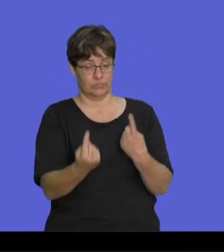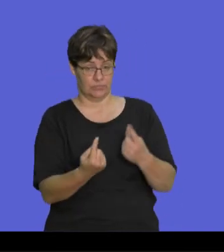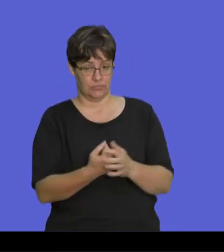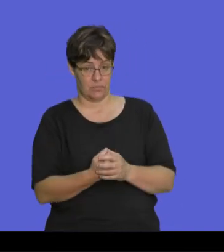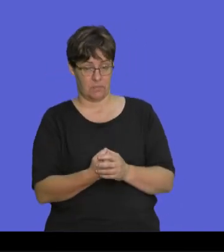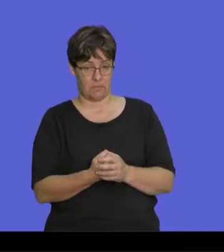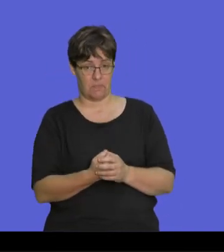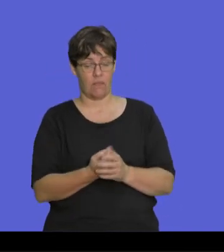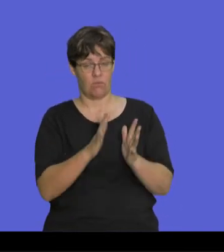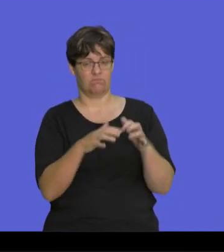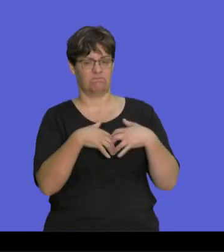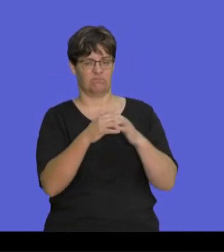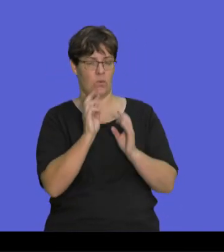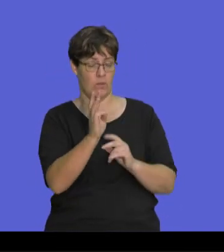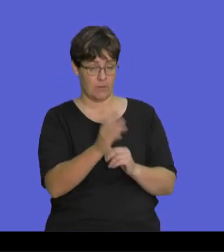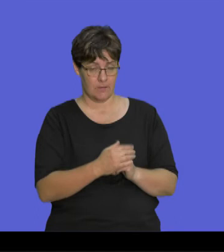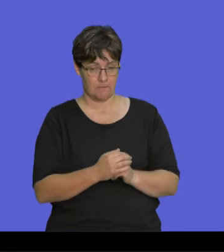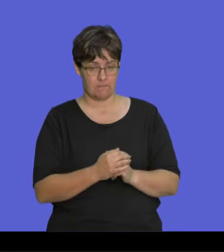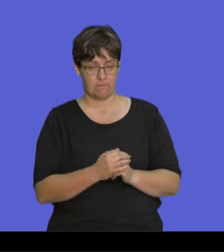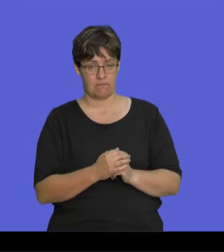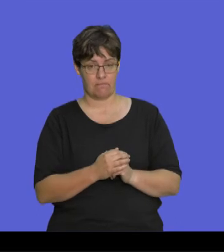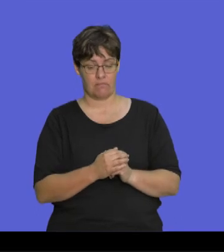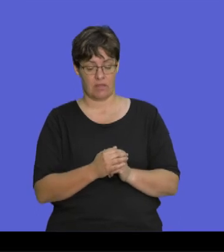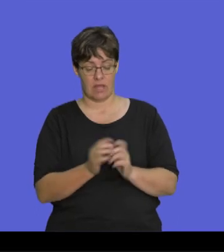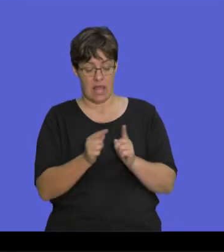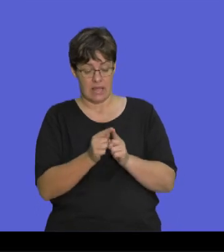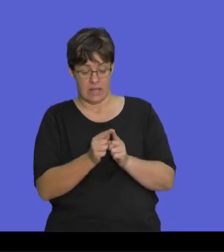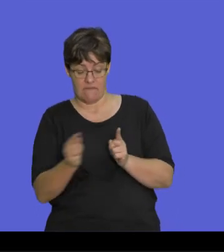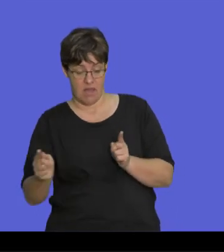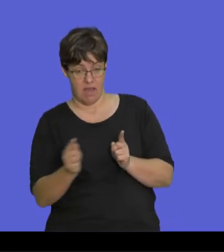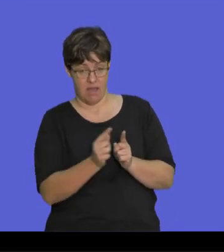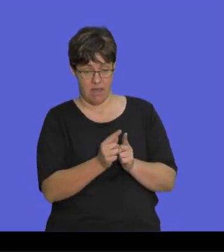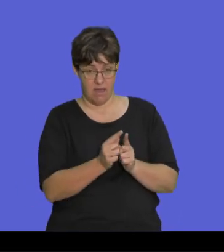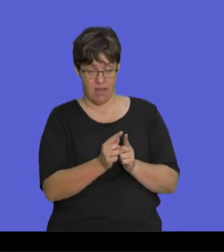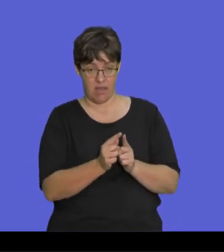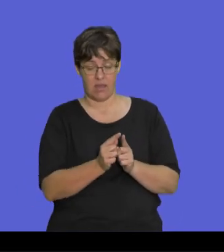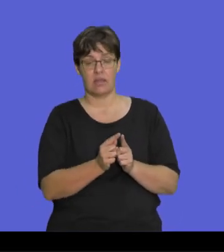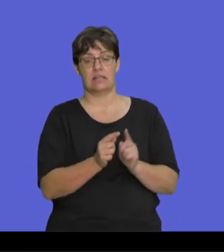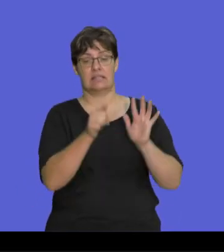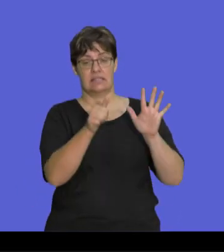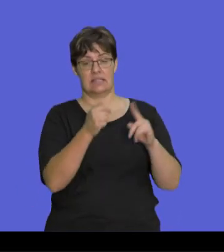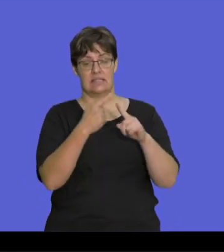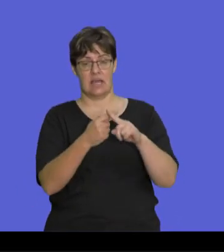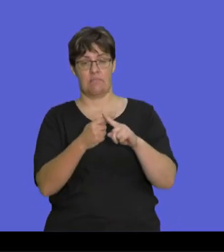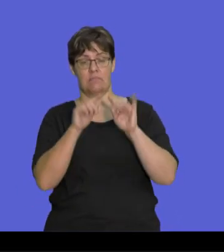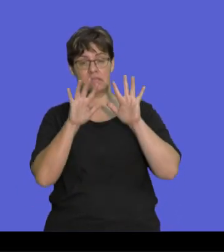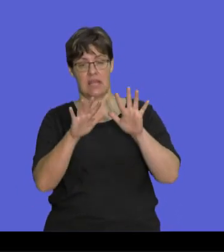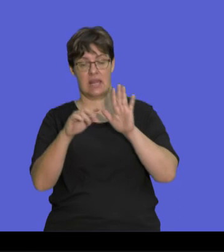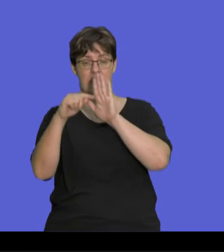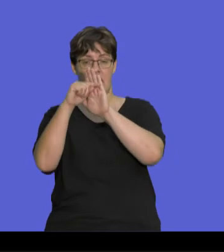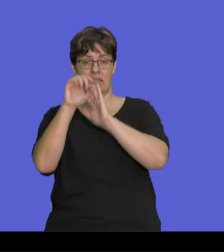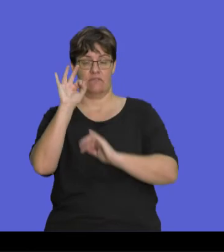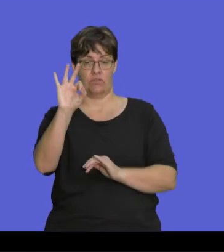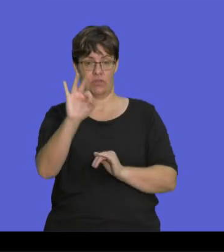right? As we shall establish, right? And then the distance is converted to 6 times 10 exponent